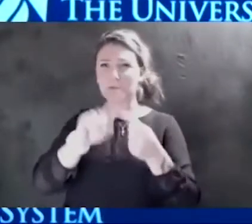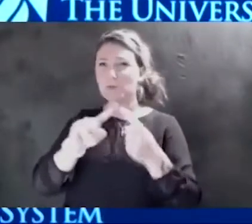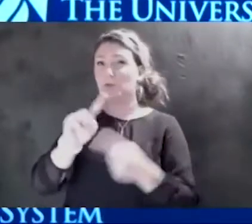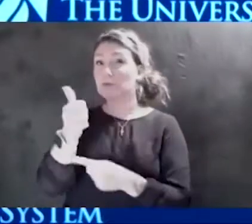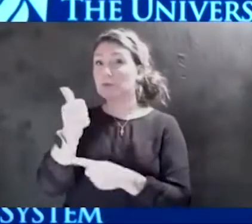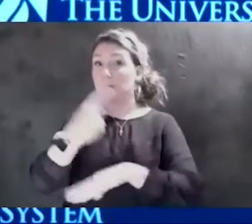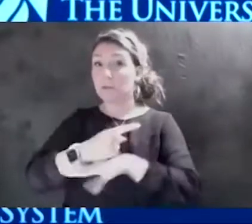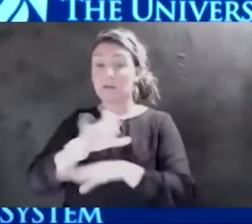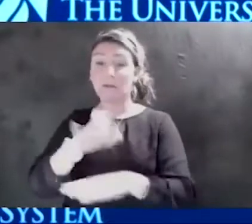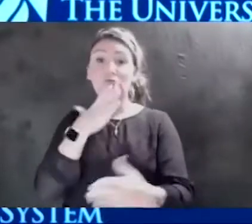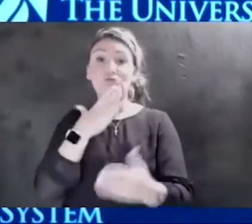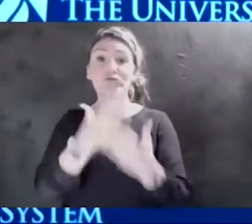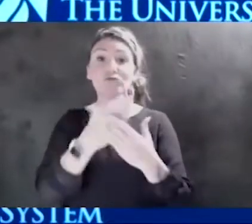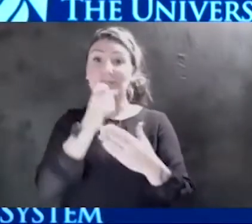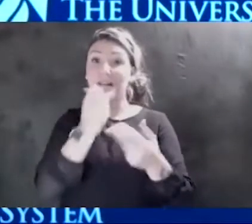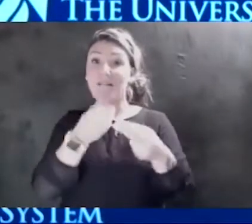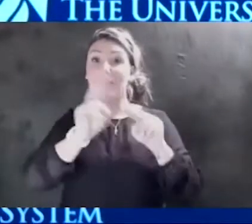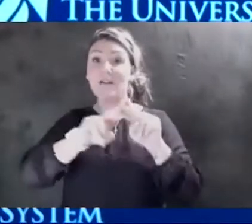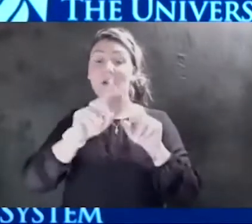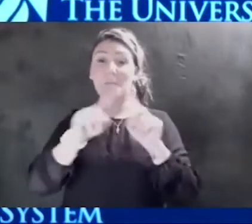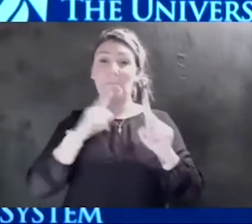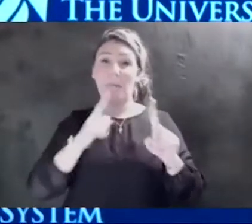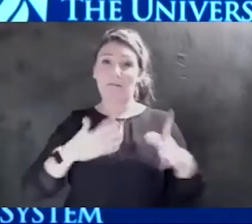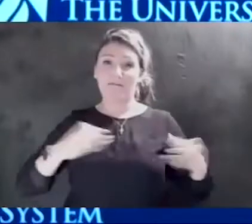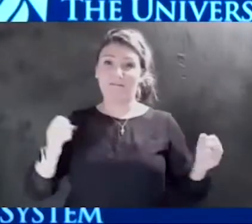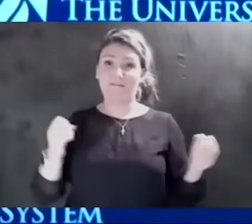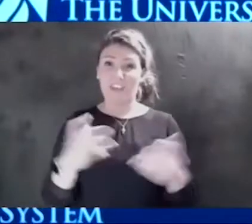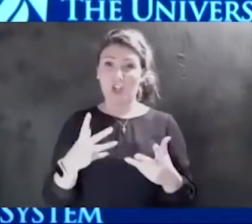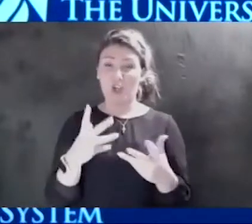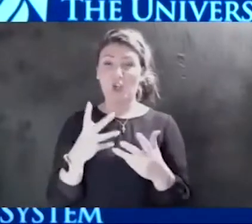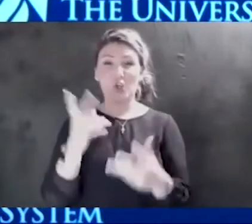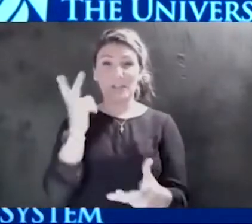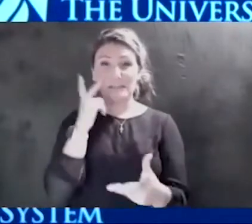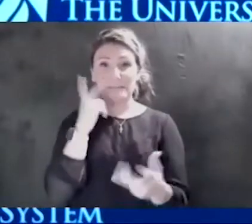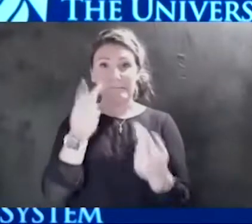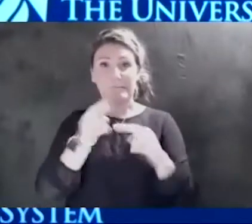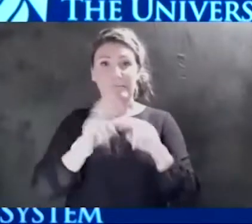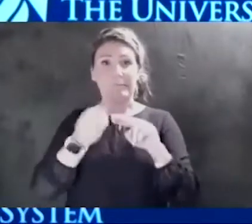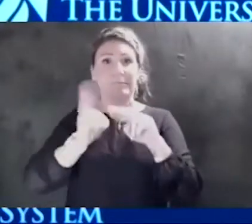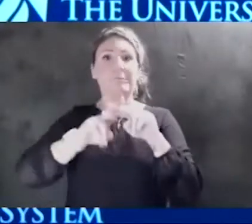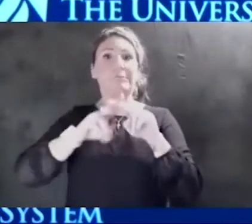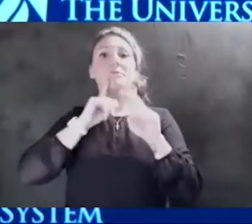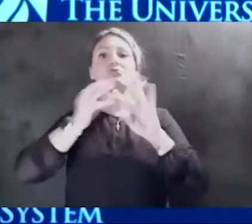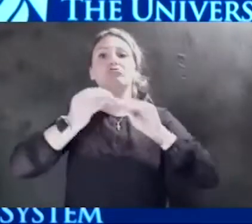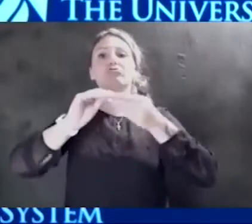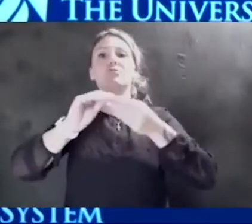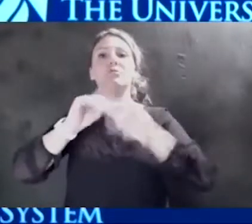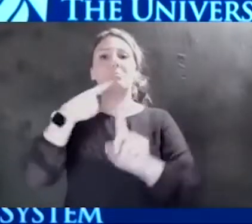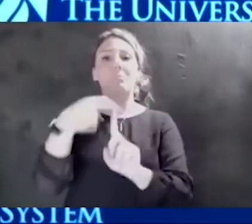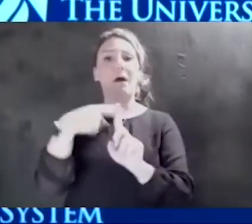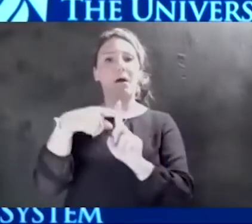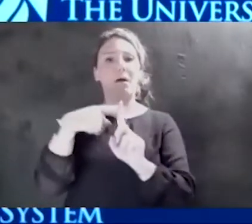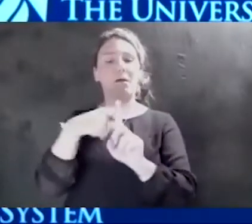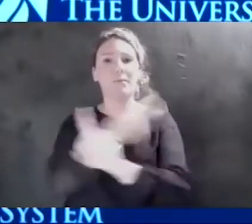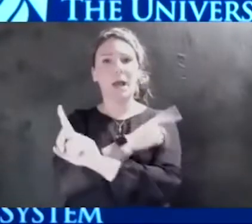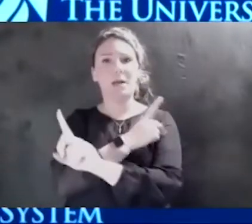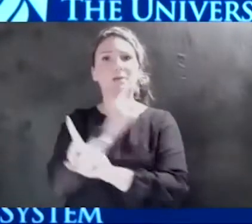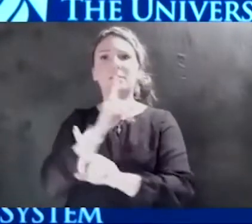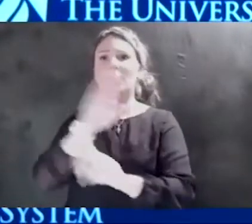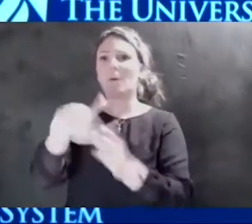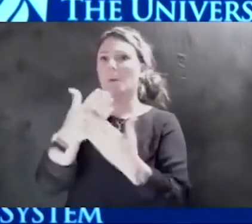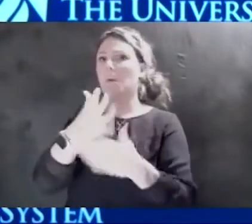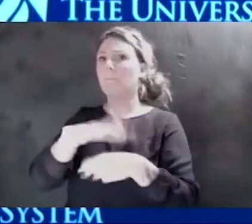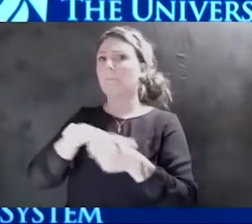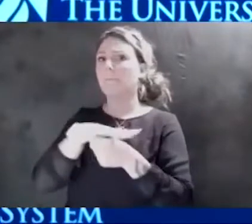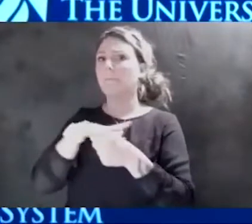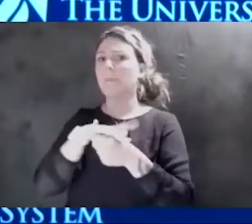going higher, but my fear is we're seeing an increasing number of positive patients in our metropolitan area, and then in 2 weeks